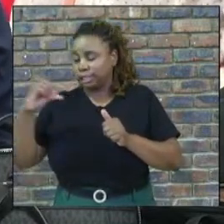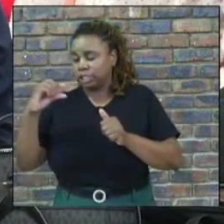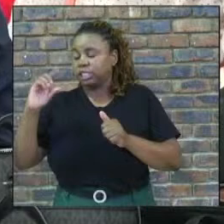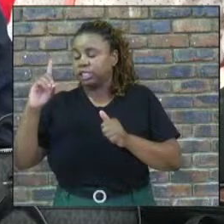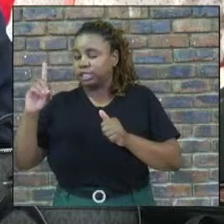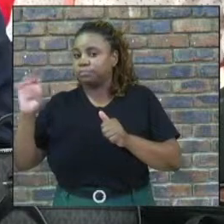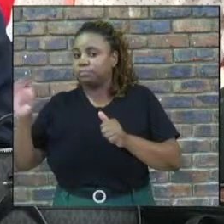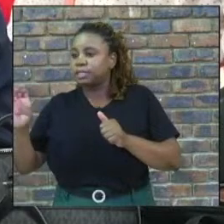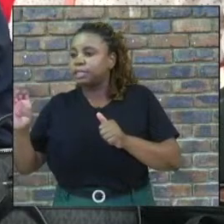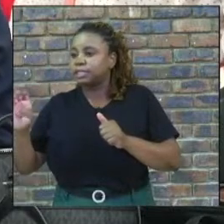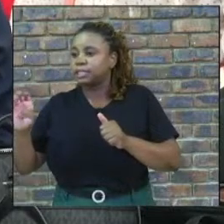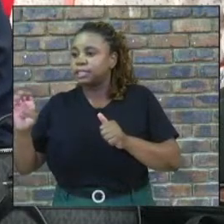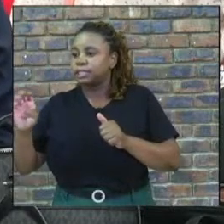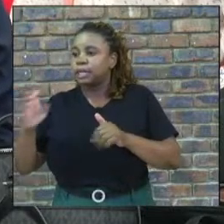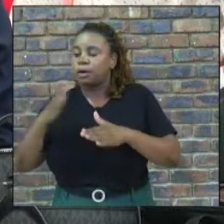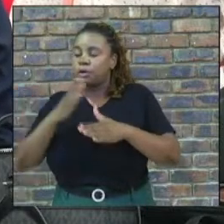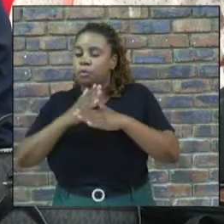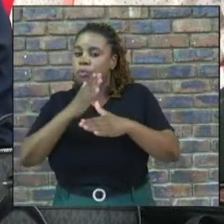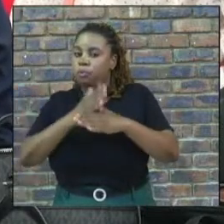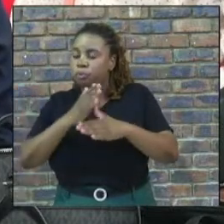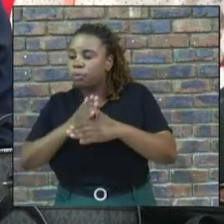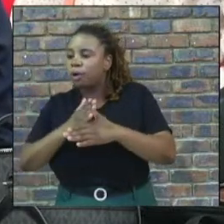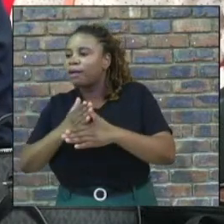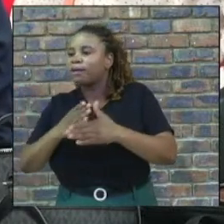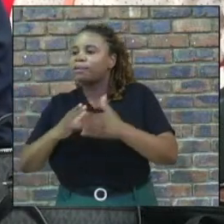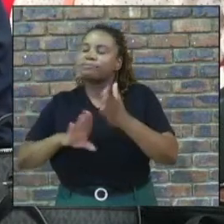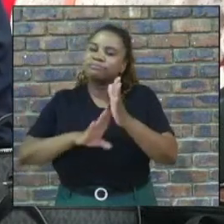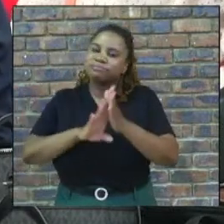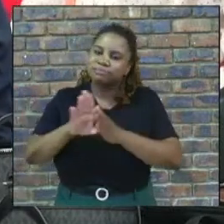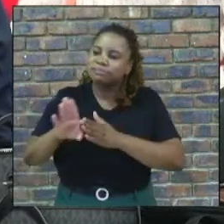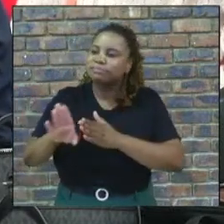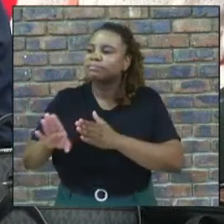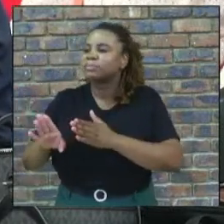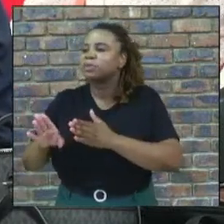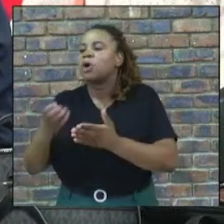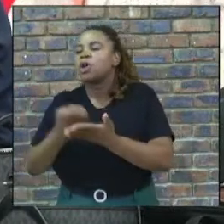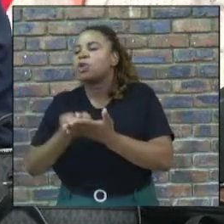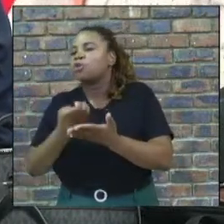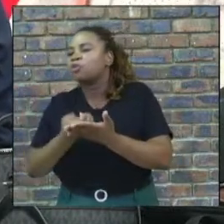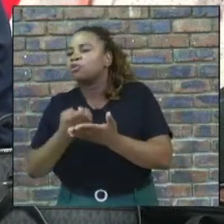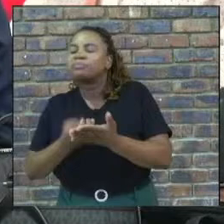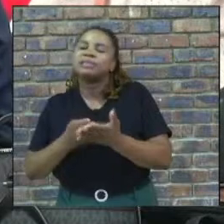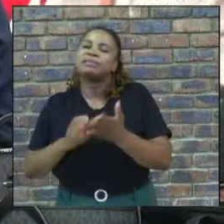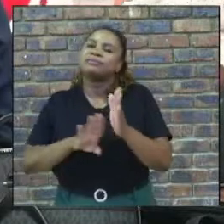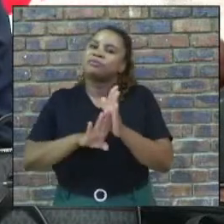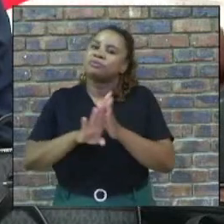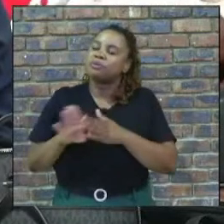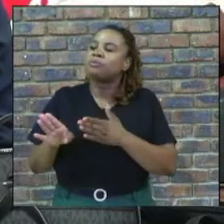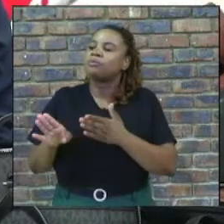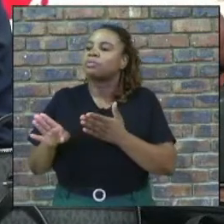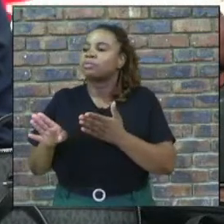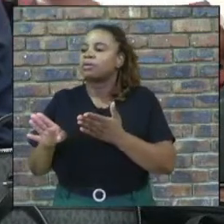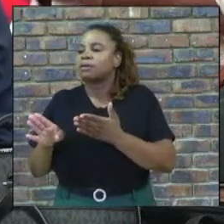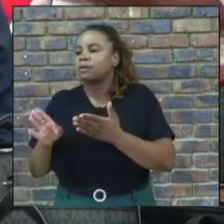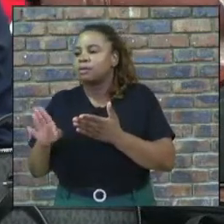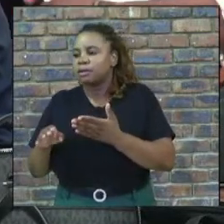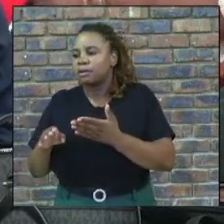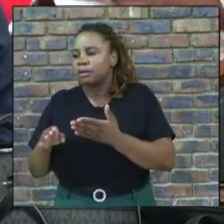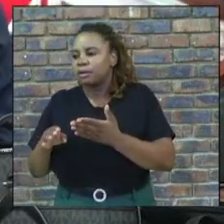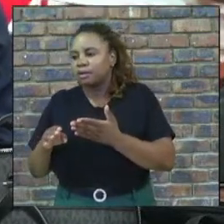creation, in terms of growing our economy. Hence, we've said that, the oil and